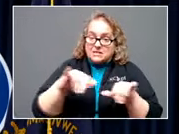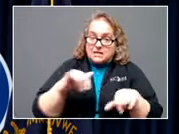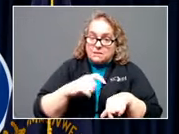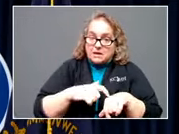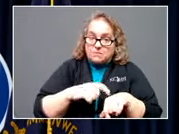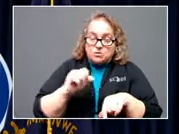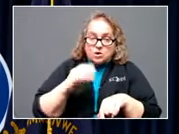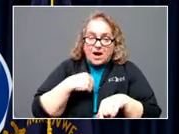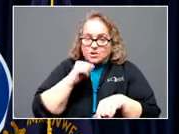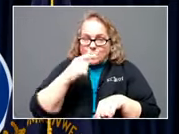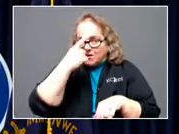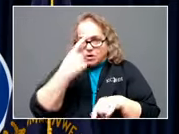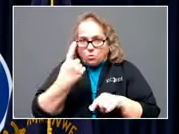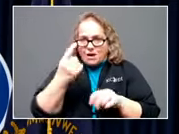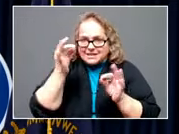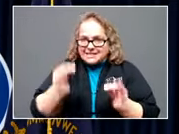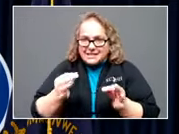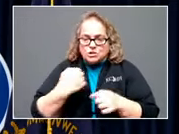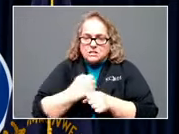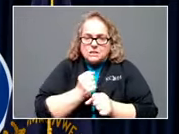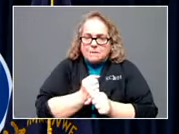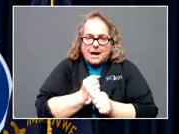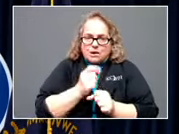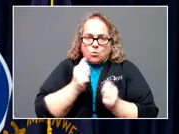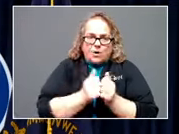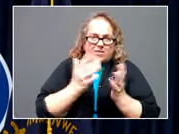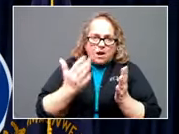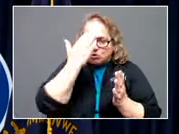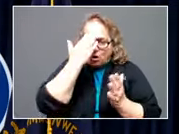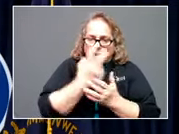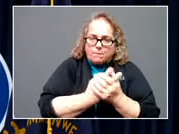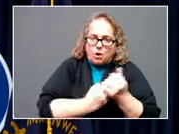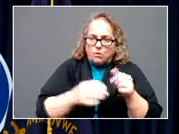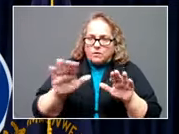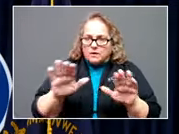one decision is made in a vacuum without the other piece. I've seen